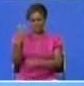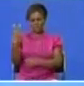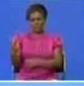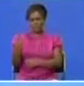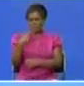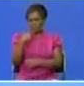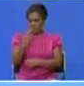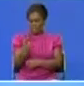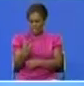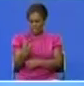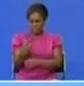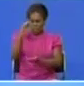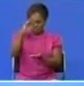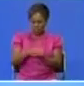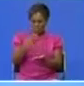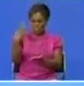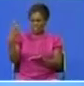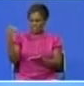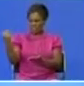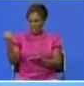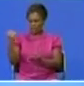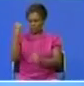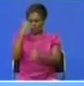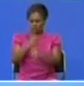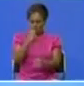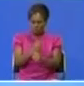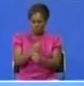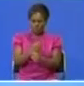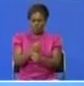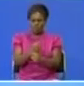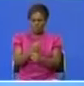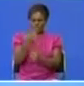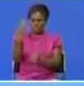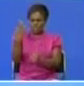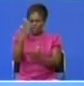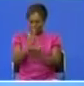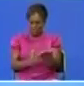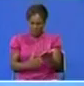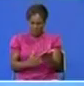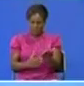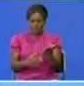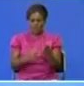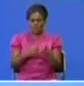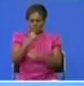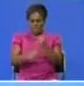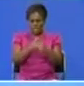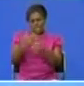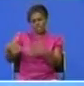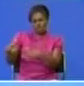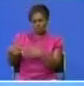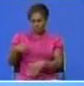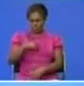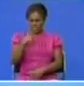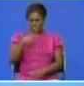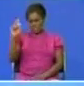to shut down, cut 30,000 jobs, and set the shilling to 3.5-year lows. The number of visitors to